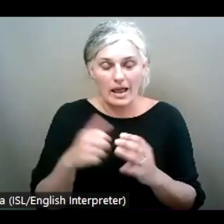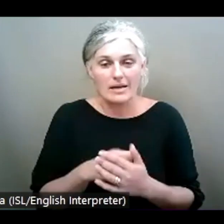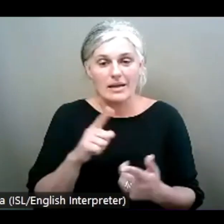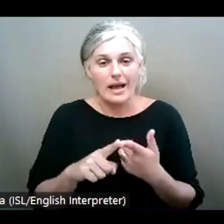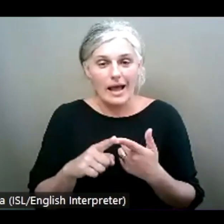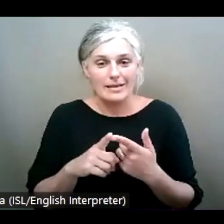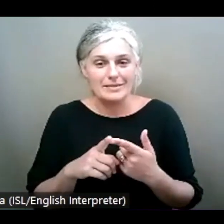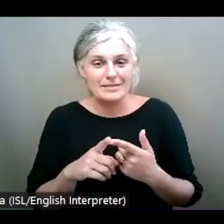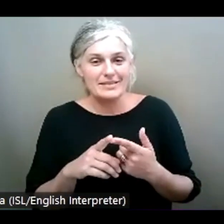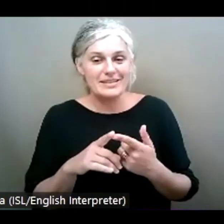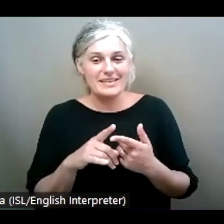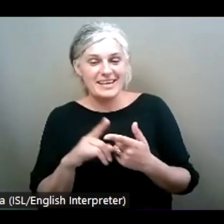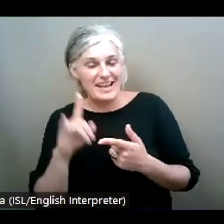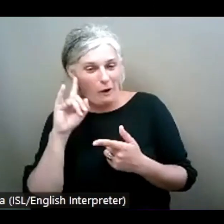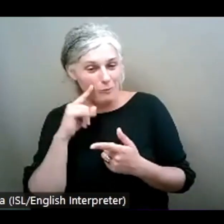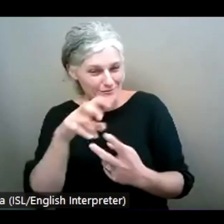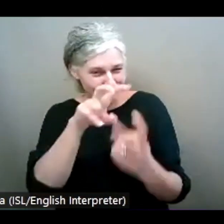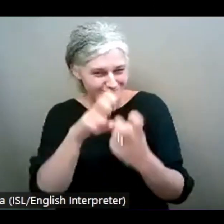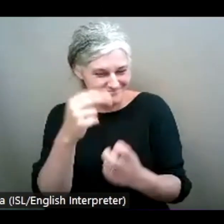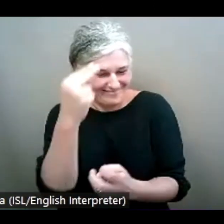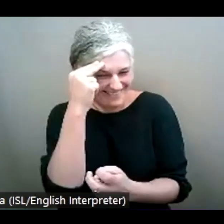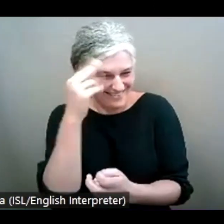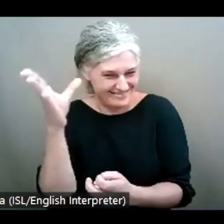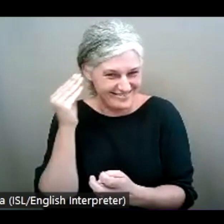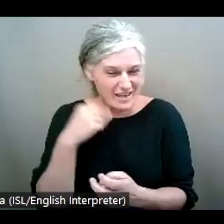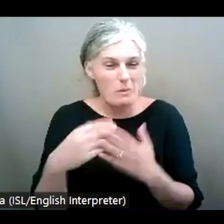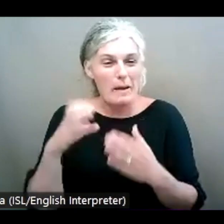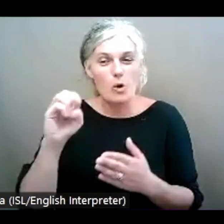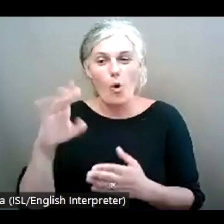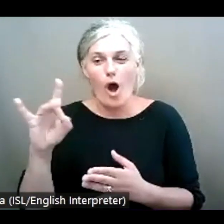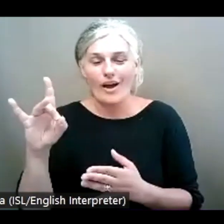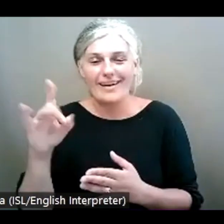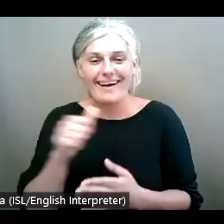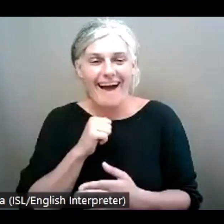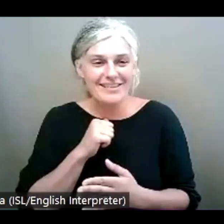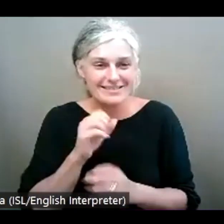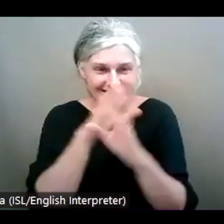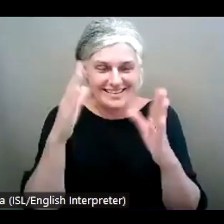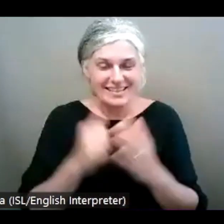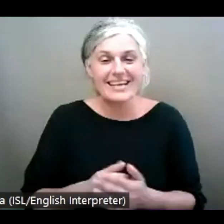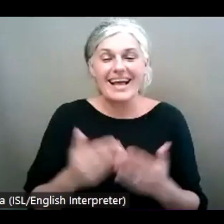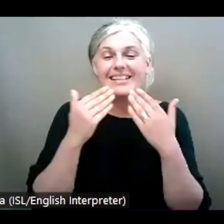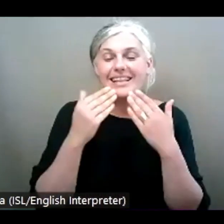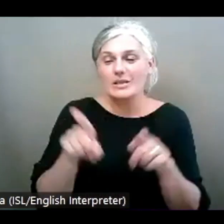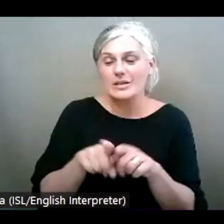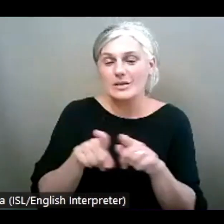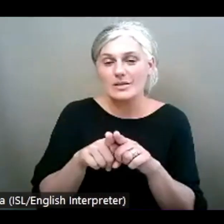my scumbag Tulloch accent. So fair play, Ella. And I'd like to thank in advance